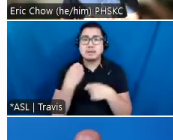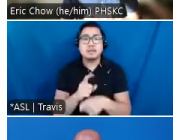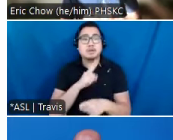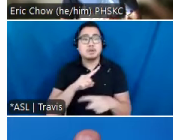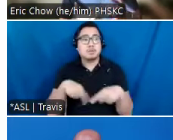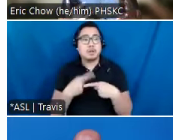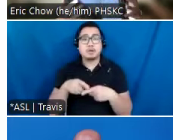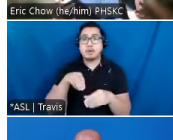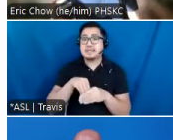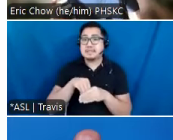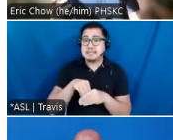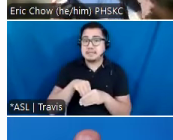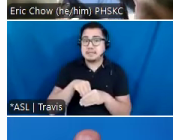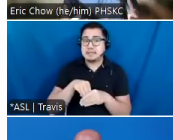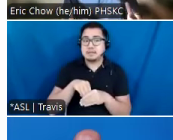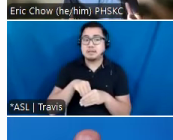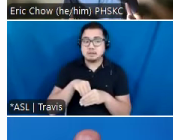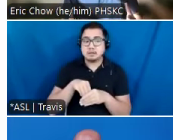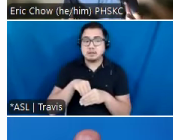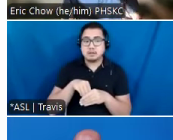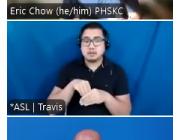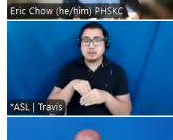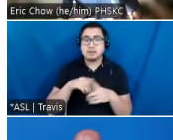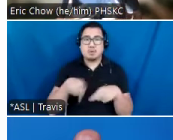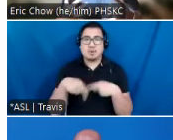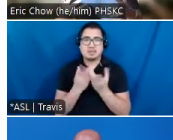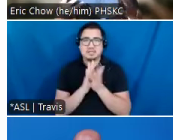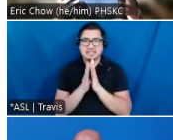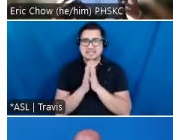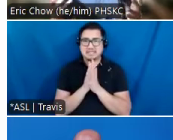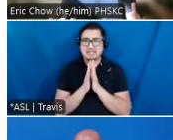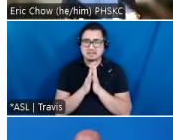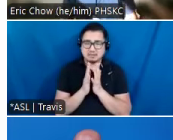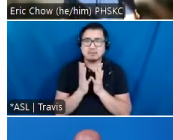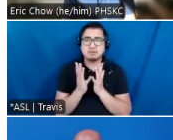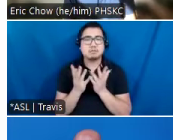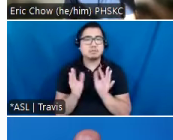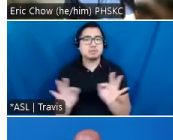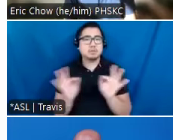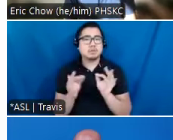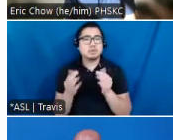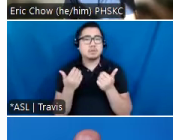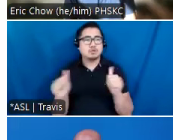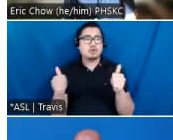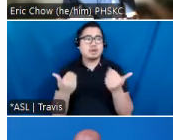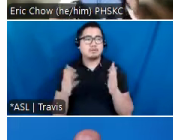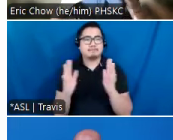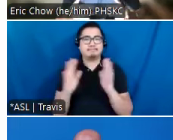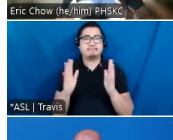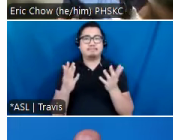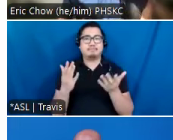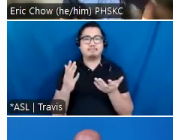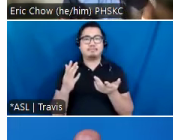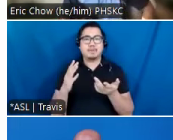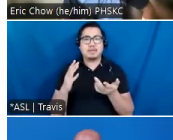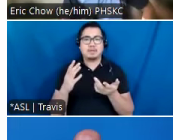indoors and in crowded spaces, that you try to improve ventilation, that will help decrease